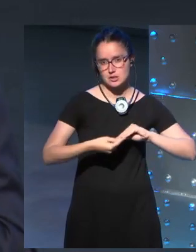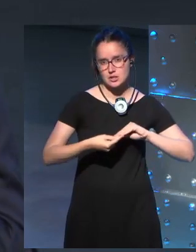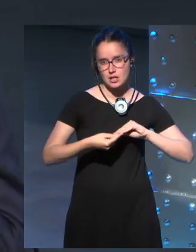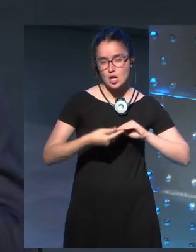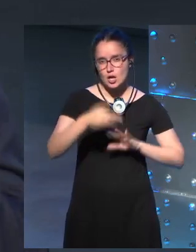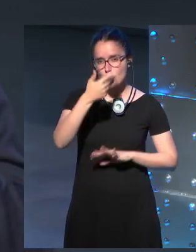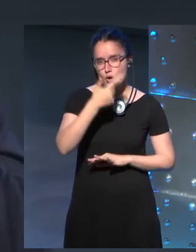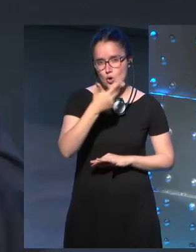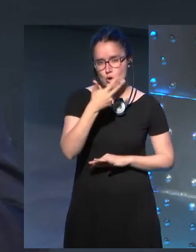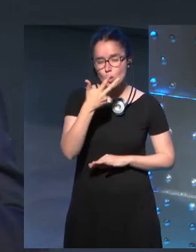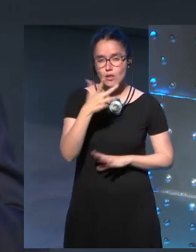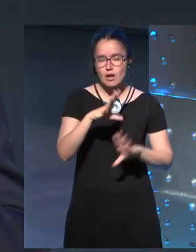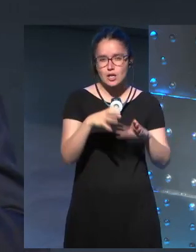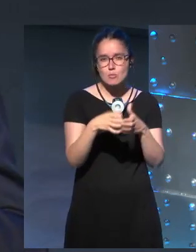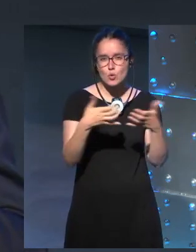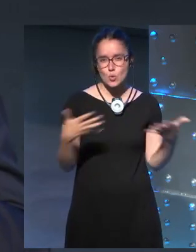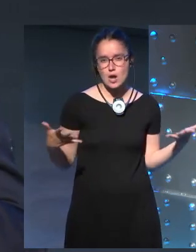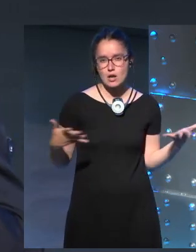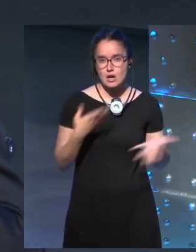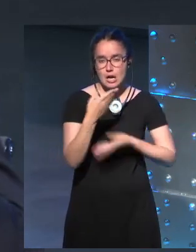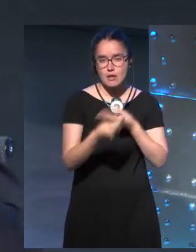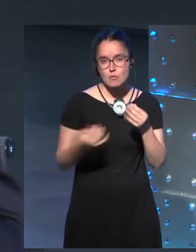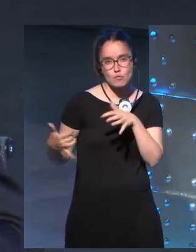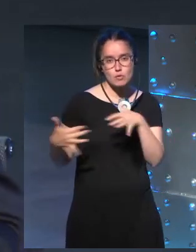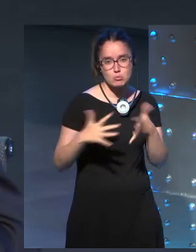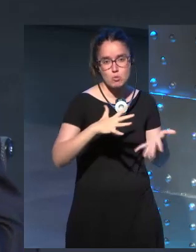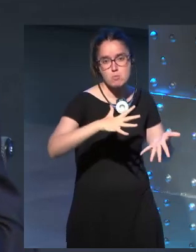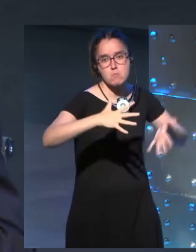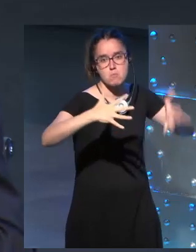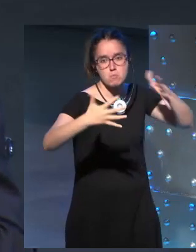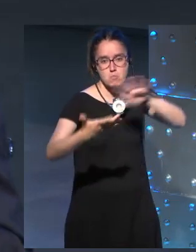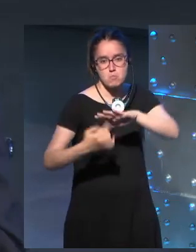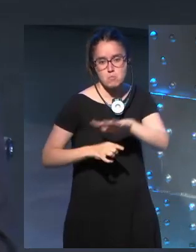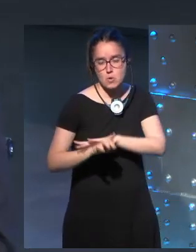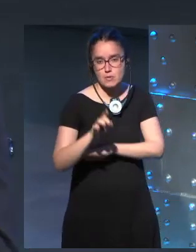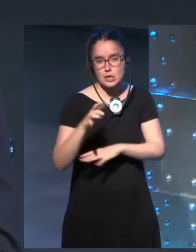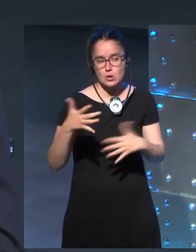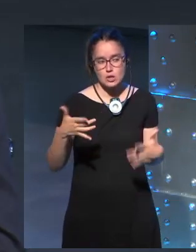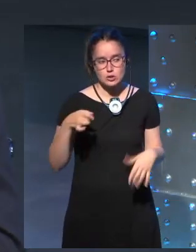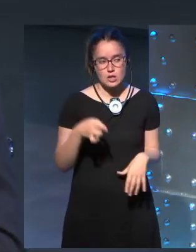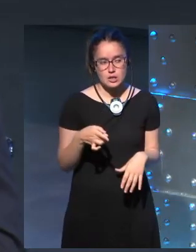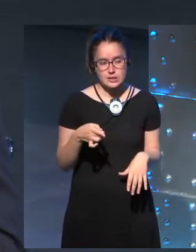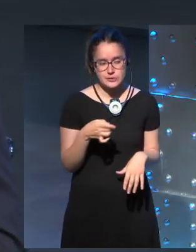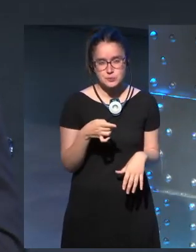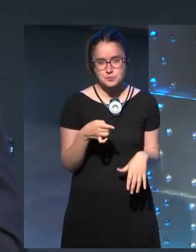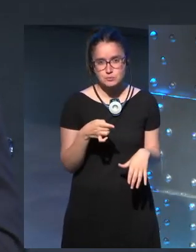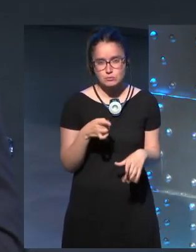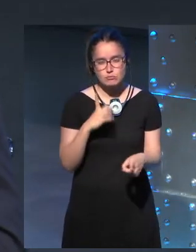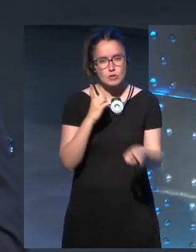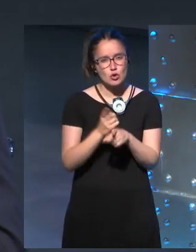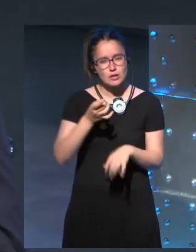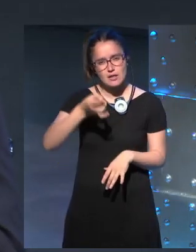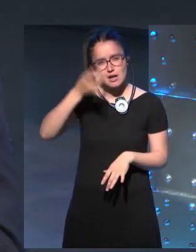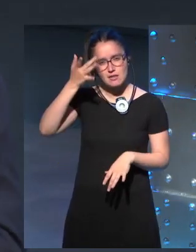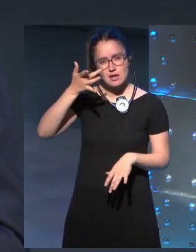think that they know how to adapt themselves, and they know what teams are making football evolve. And